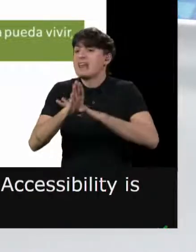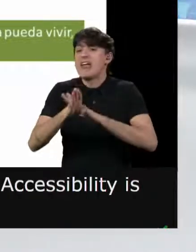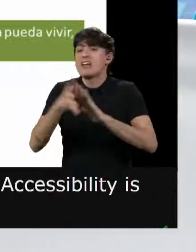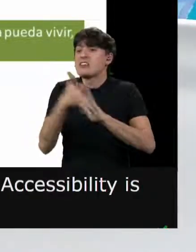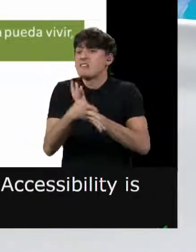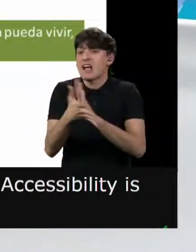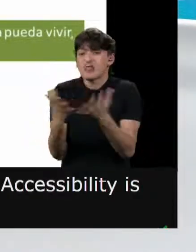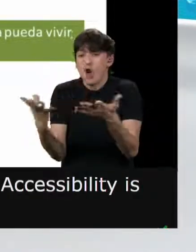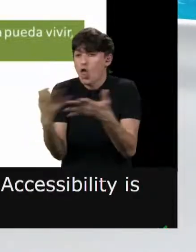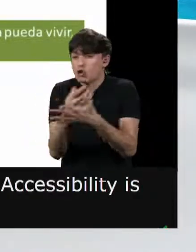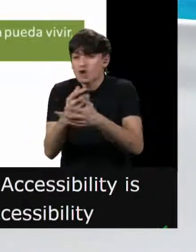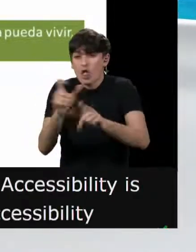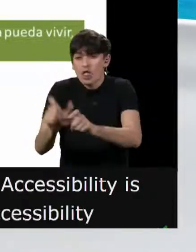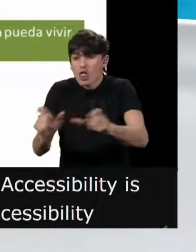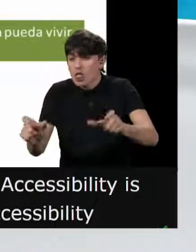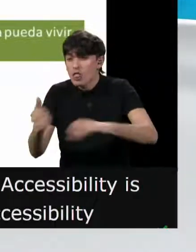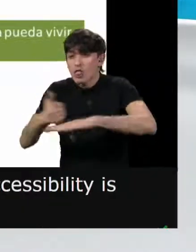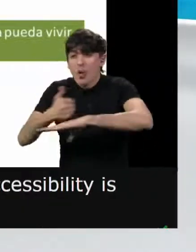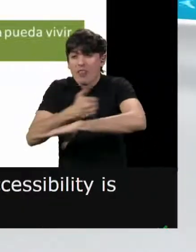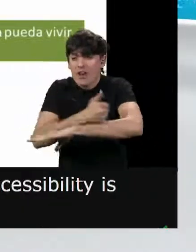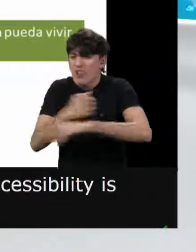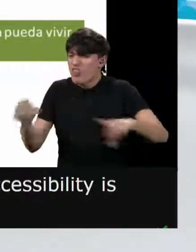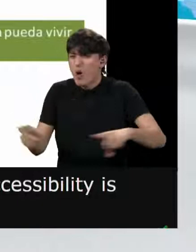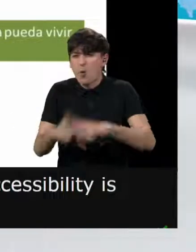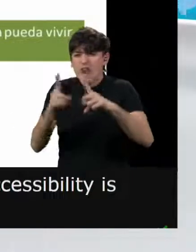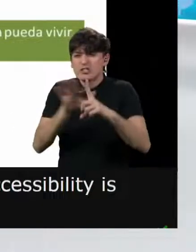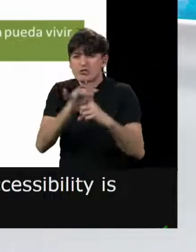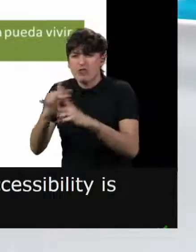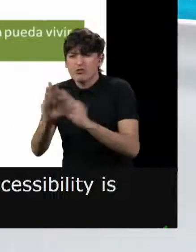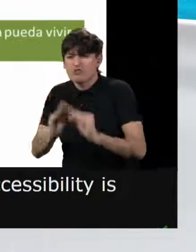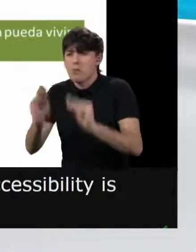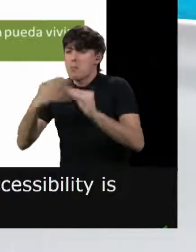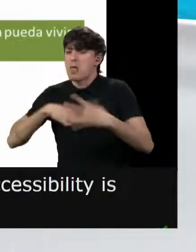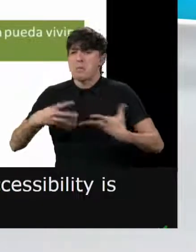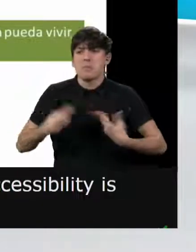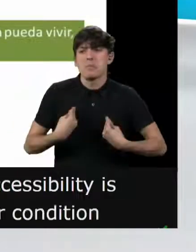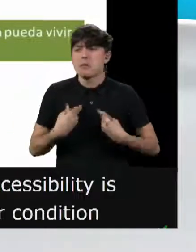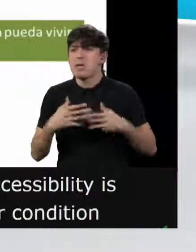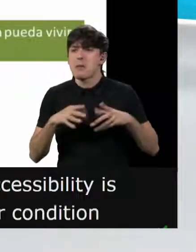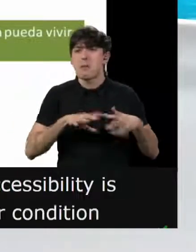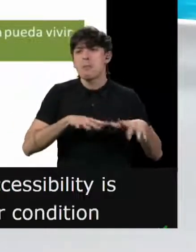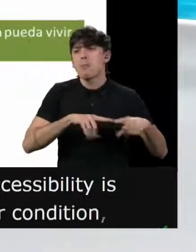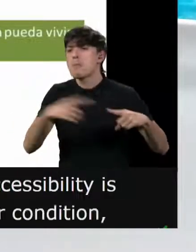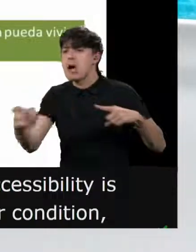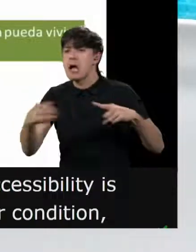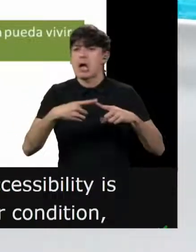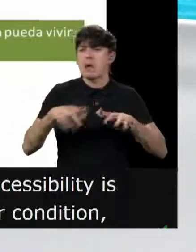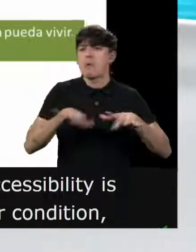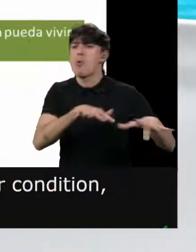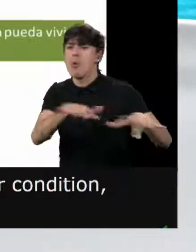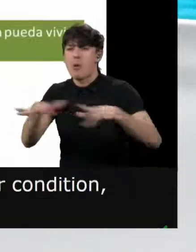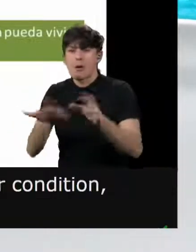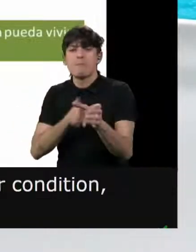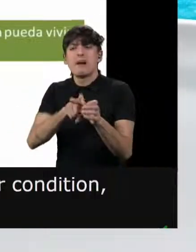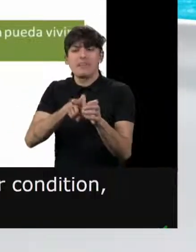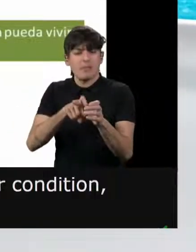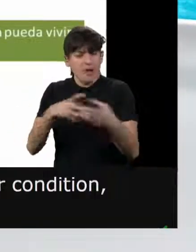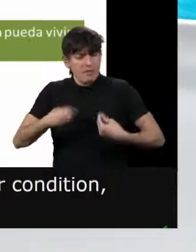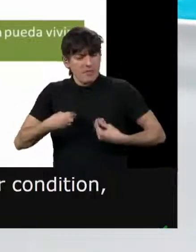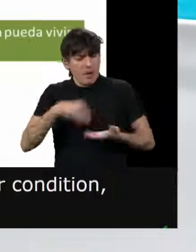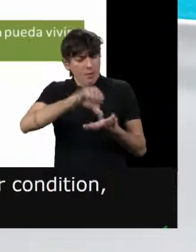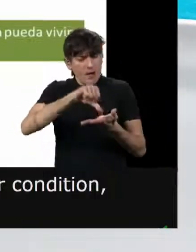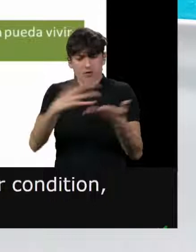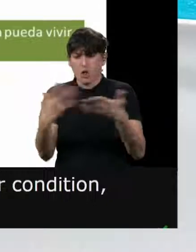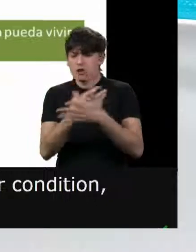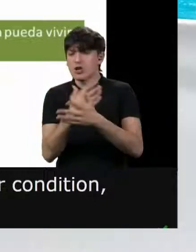ciudadanos, all independientemente de citizens, su condición, irrespective of puedan their elegir condition, desplazarse y participar en should esa be able vida to urbana move within en the urban igualdad de setting condiciones.